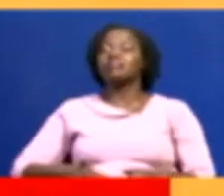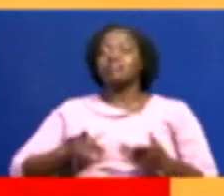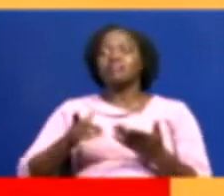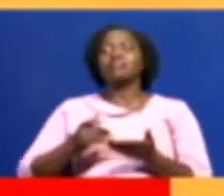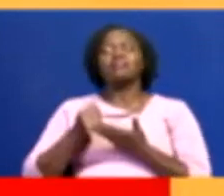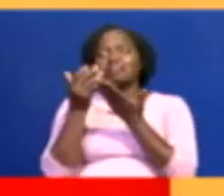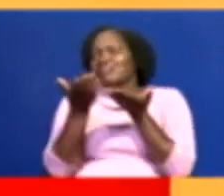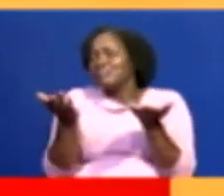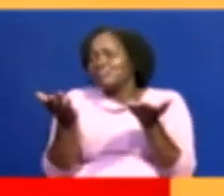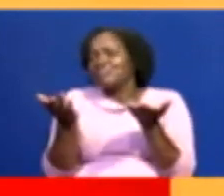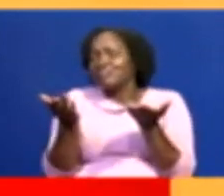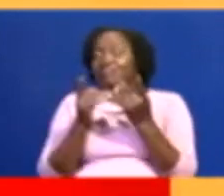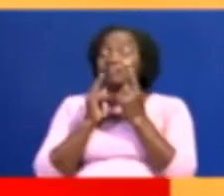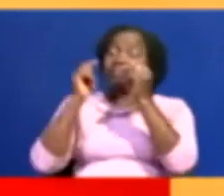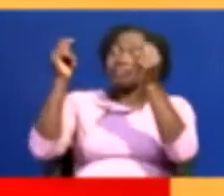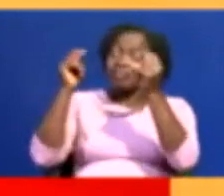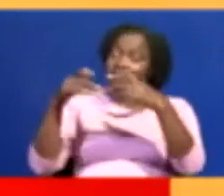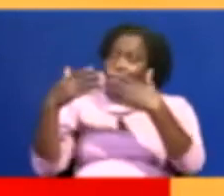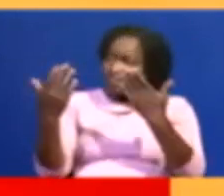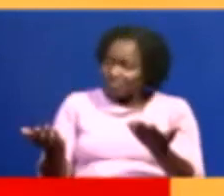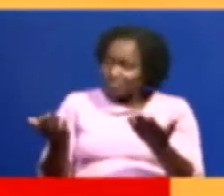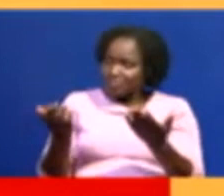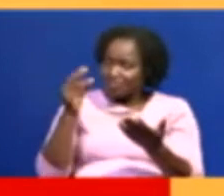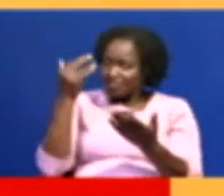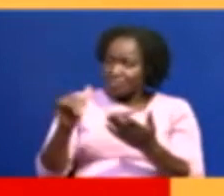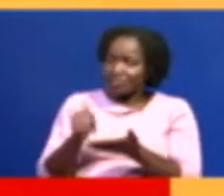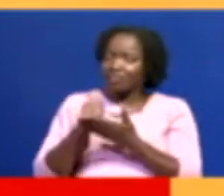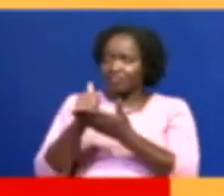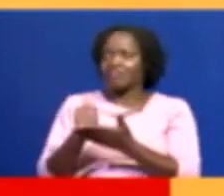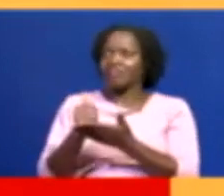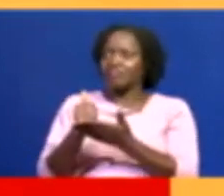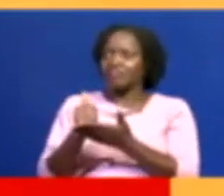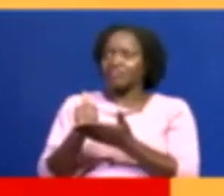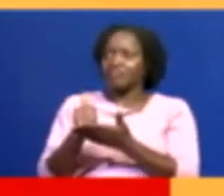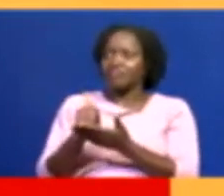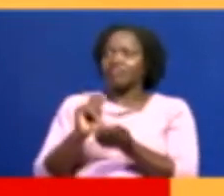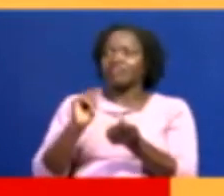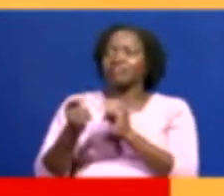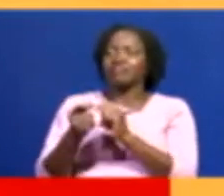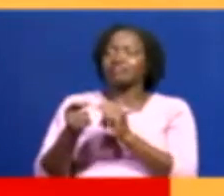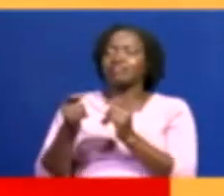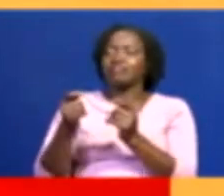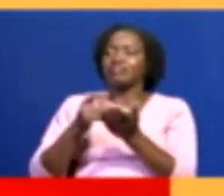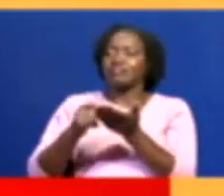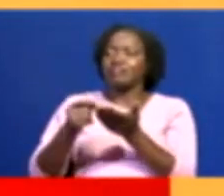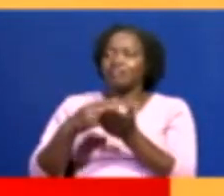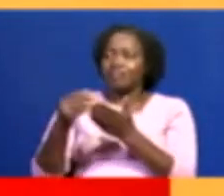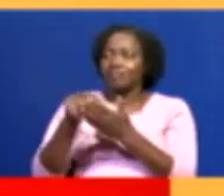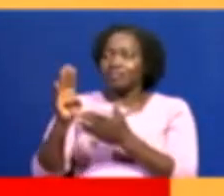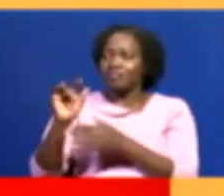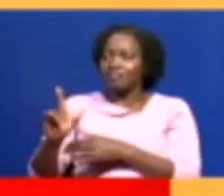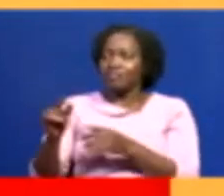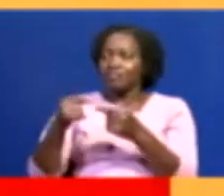that? These demonstrations, how will they help in the matters of recalling the finance bill, which